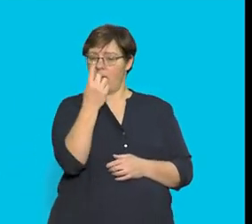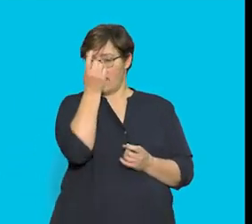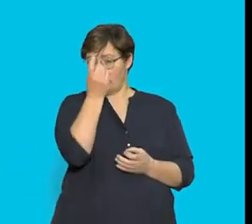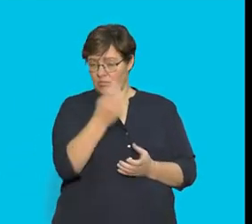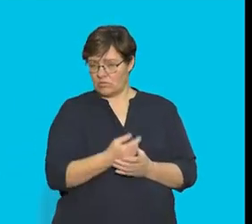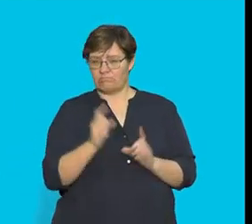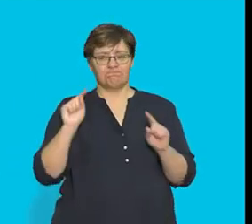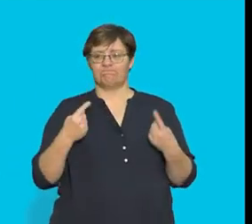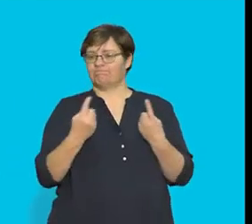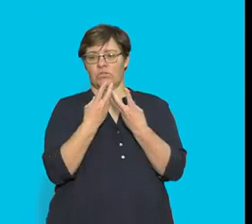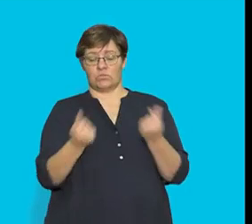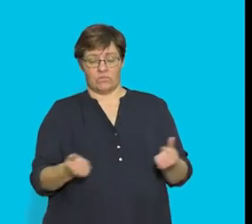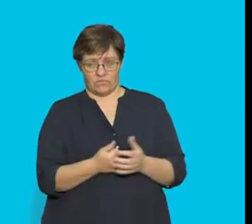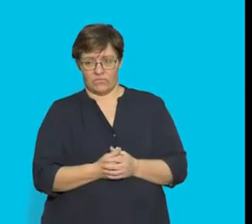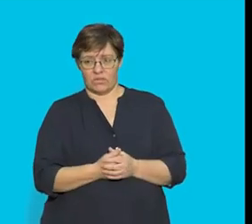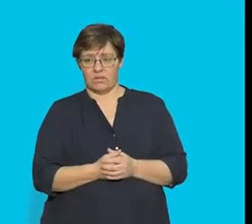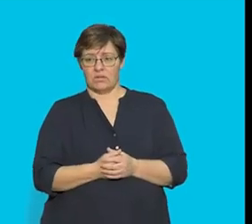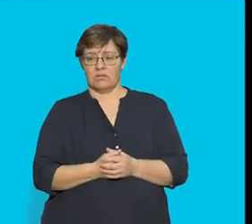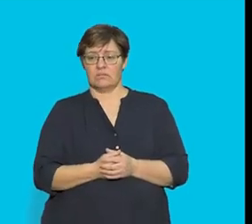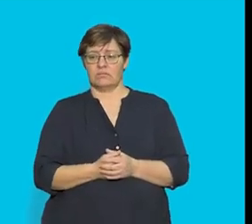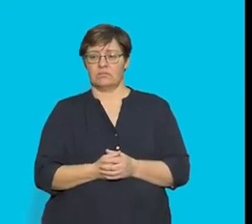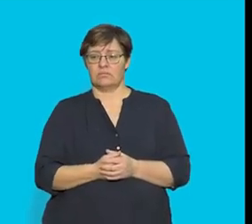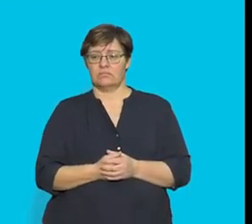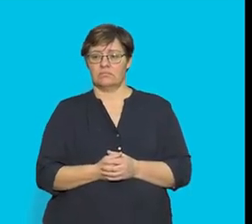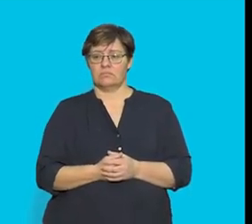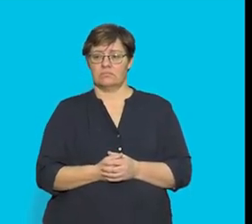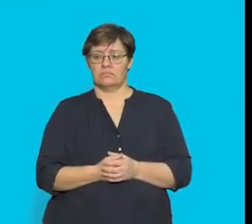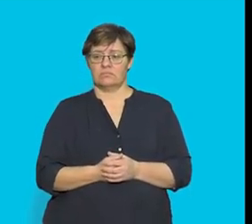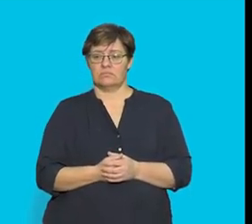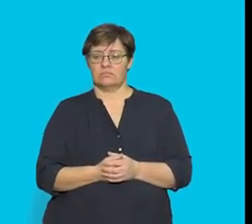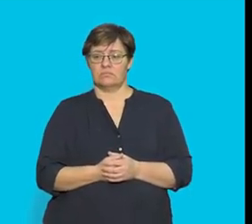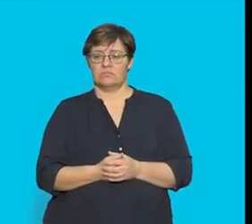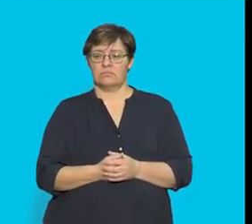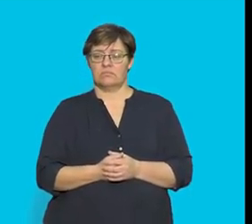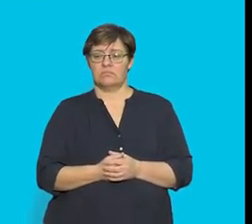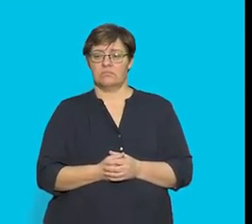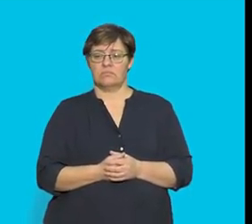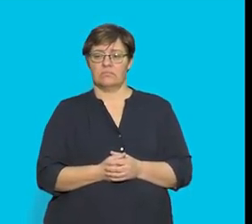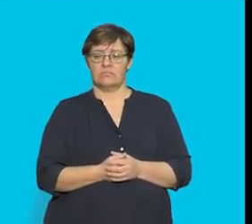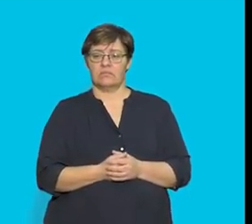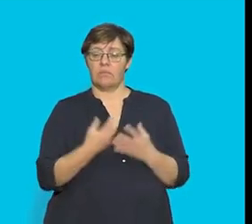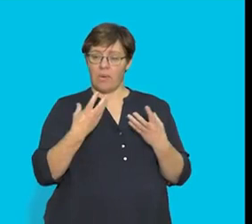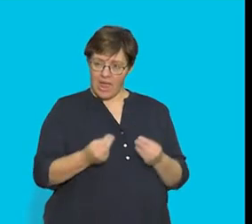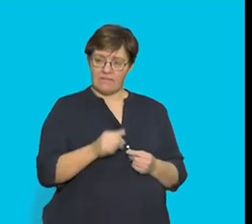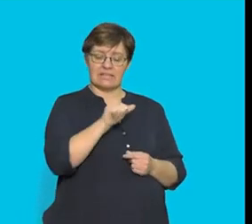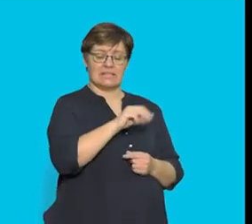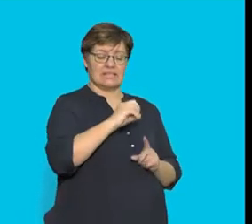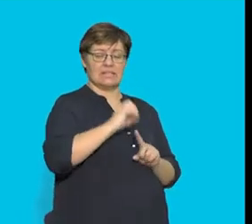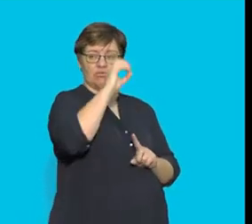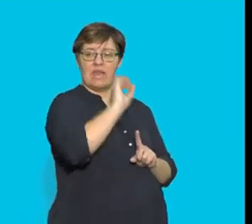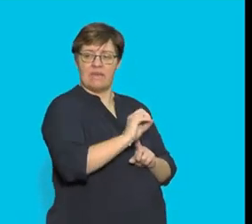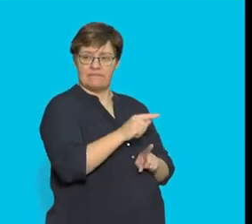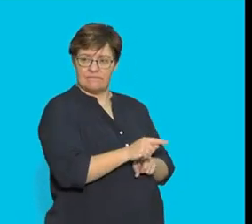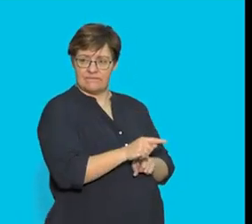only have one bit of information, which means we cannot solve it. But in this inclined triangle, we've